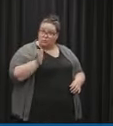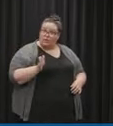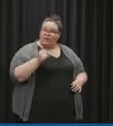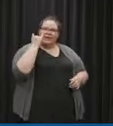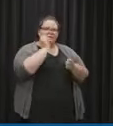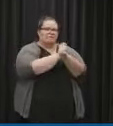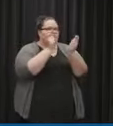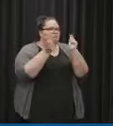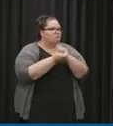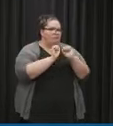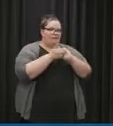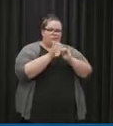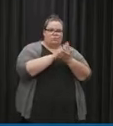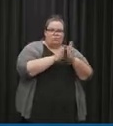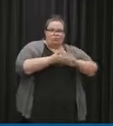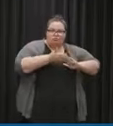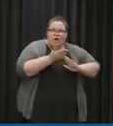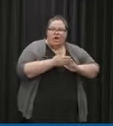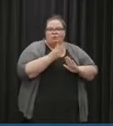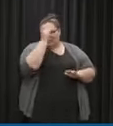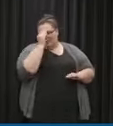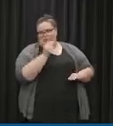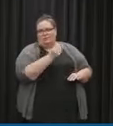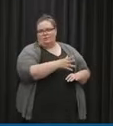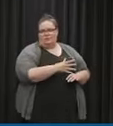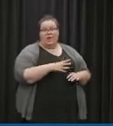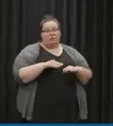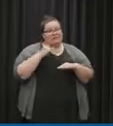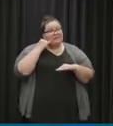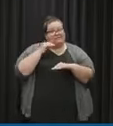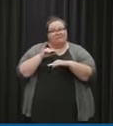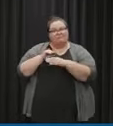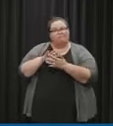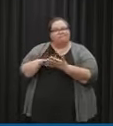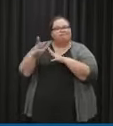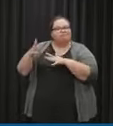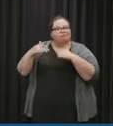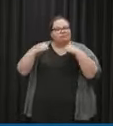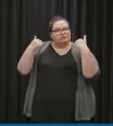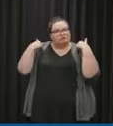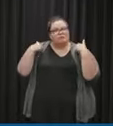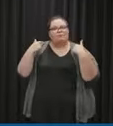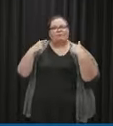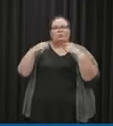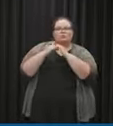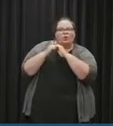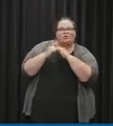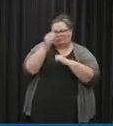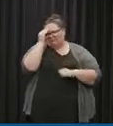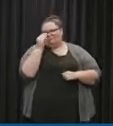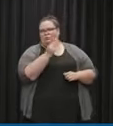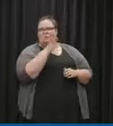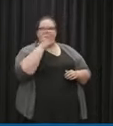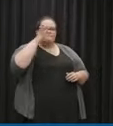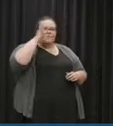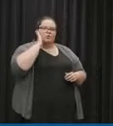changes in school operations, including impacts on physical education and intramural sports. Over